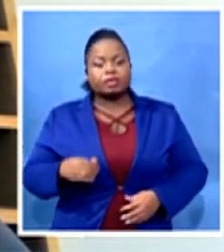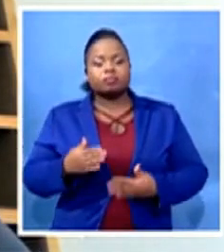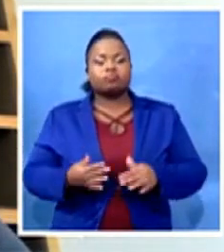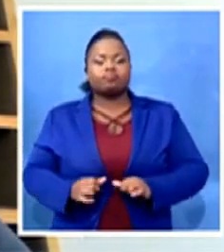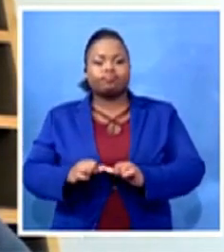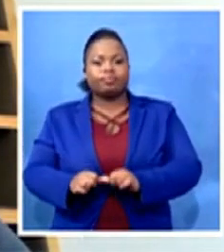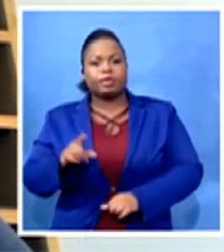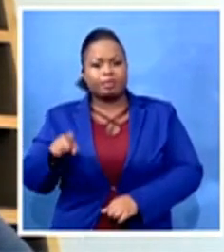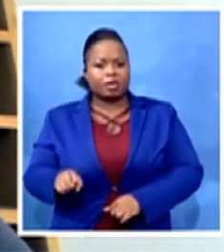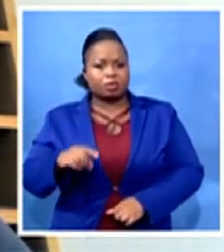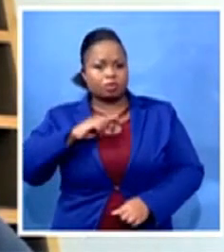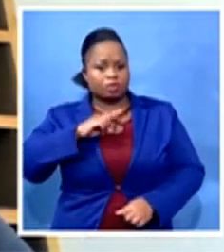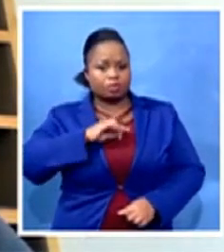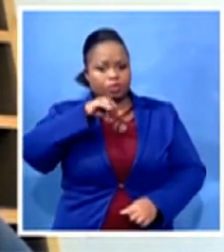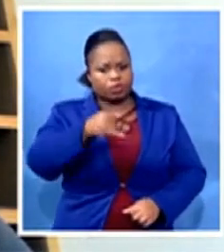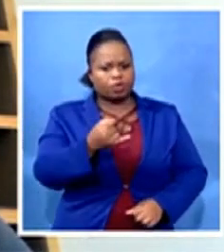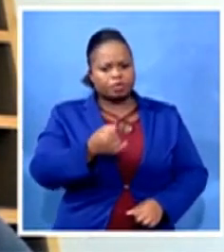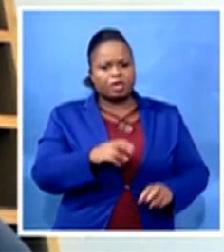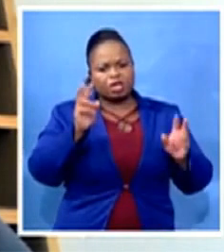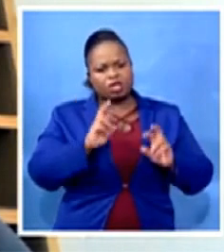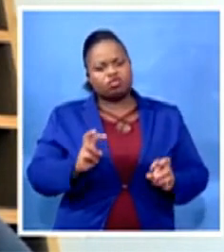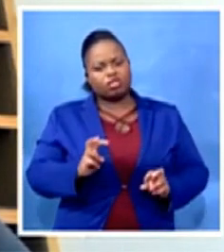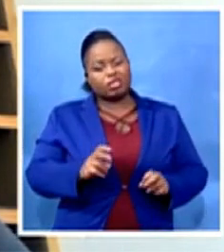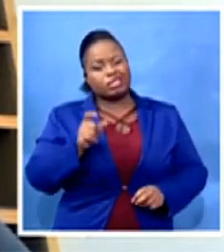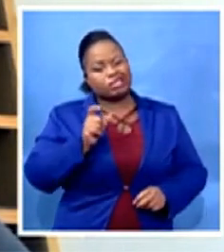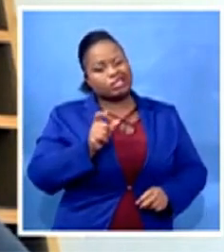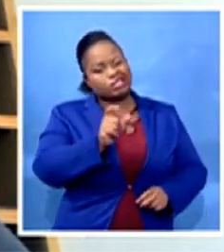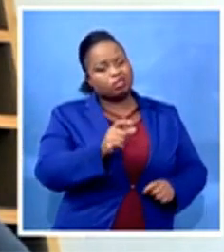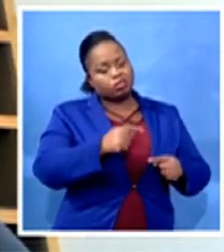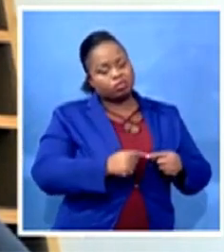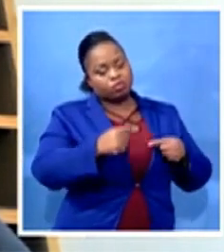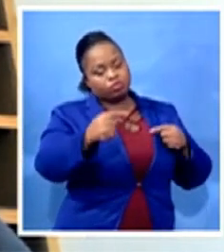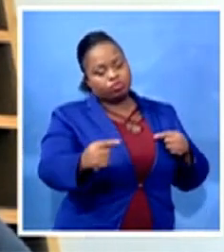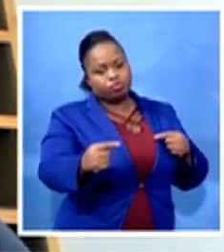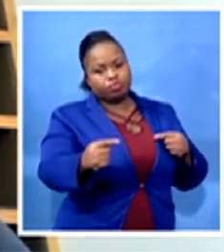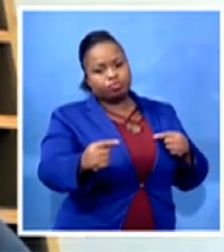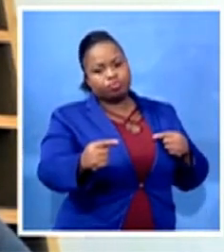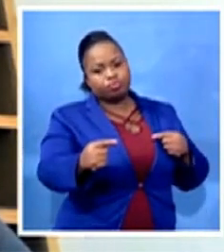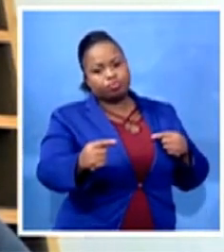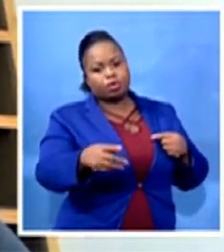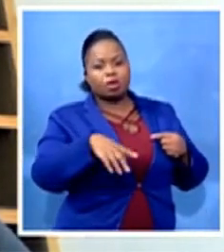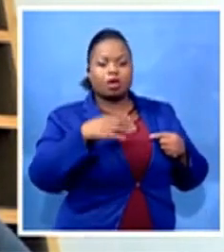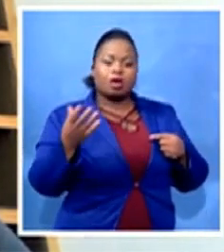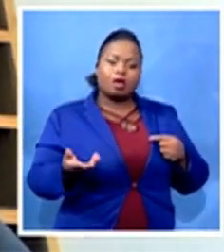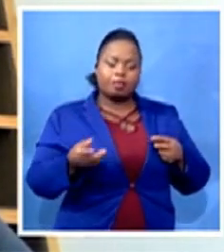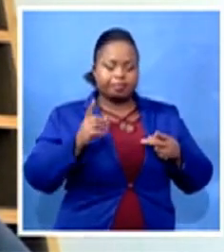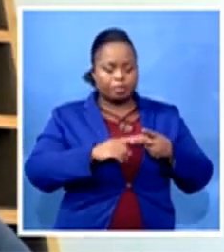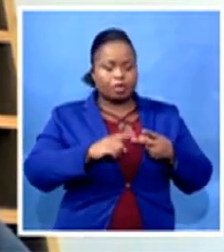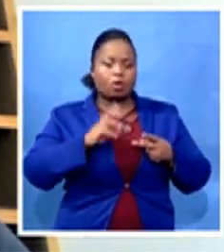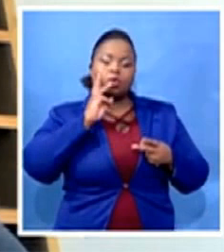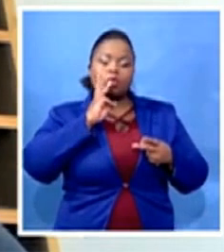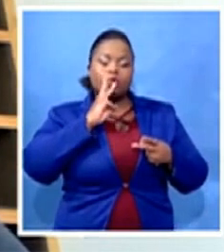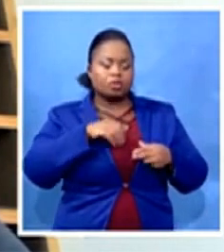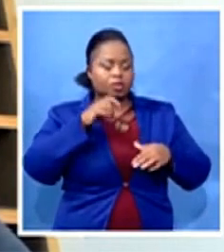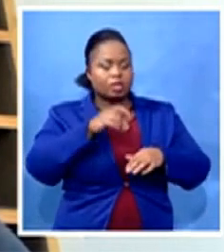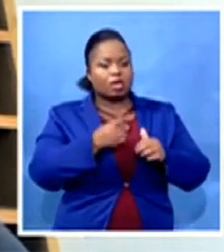electricity meter readers and water meter readers. We are expecting both entities, City